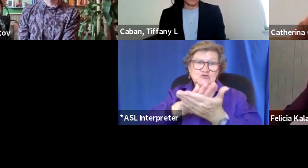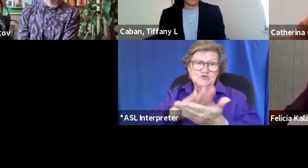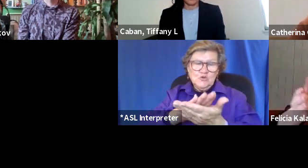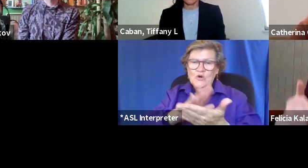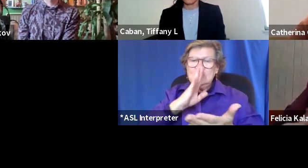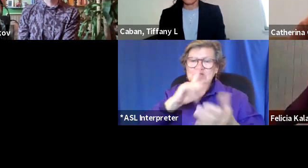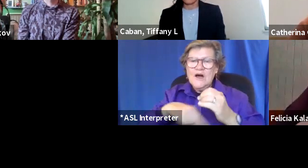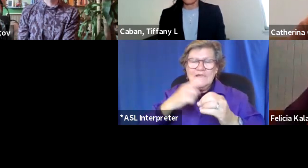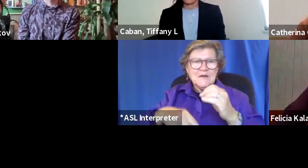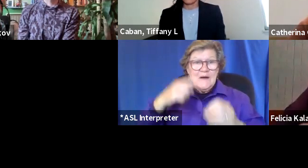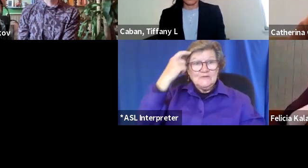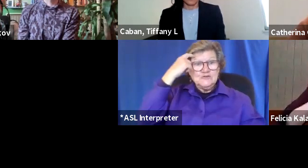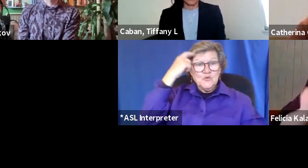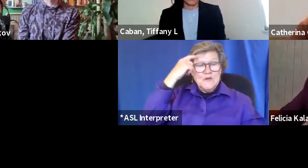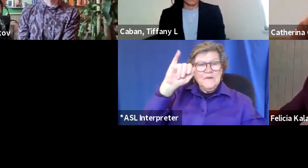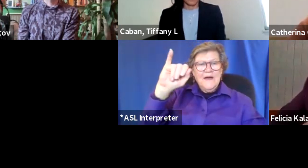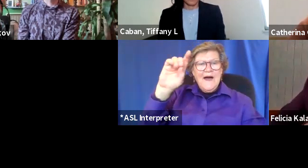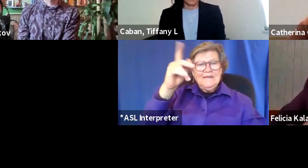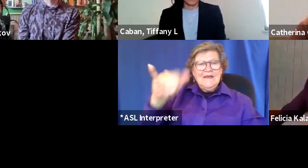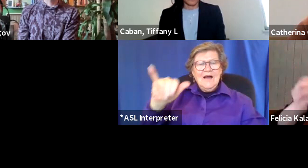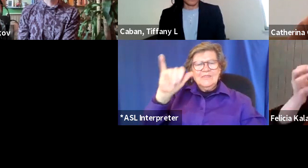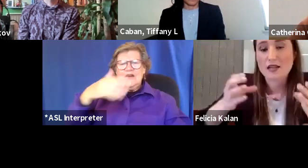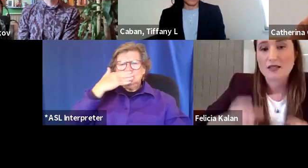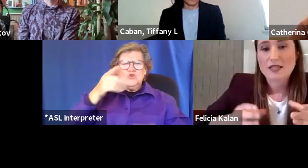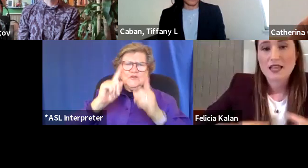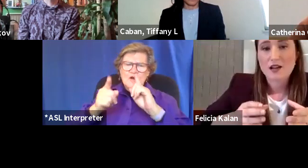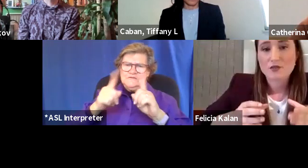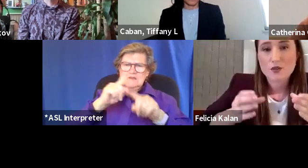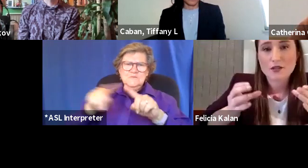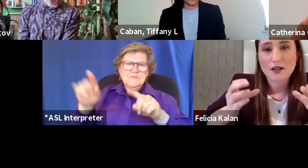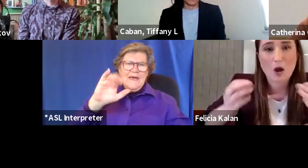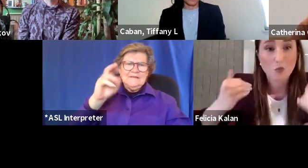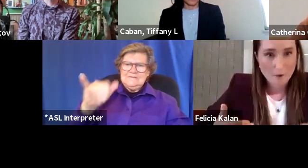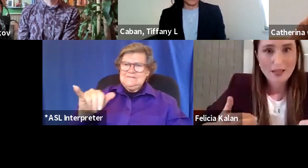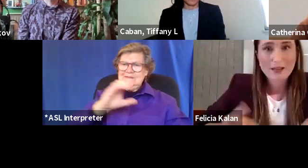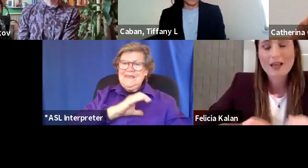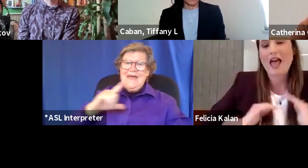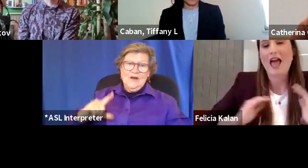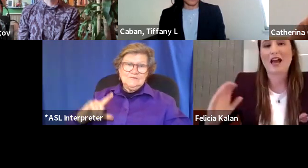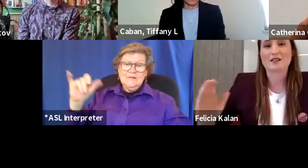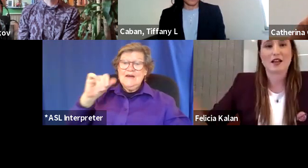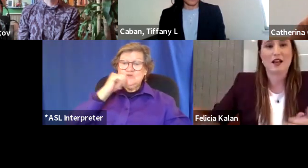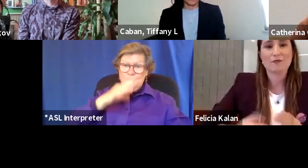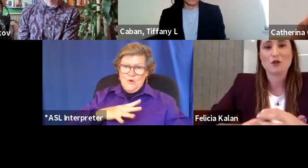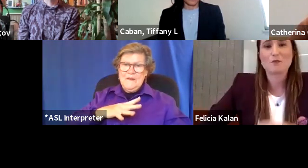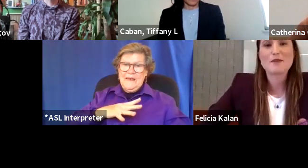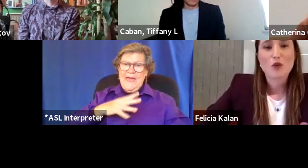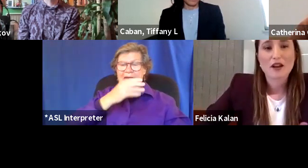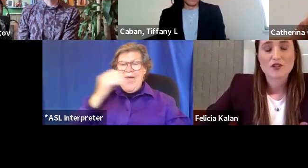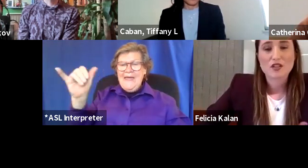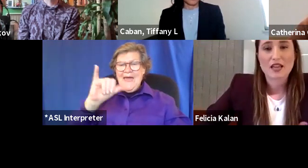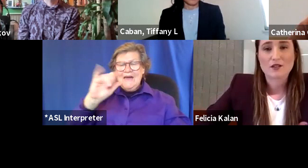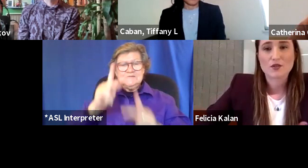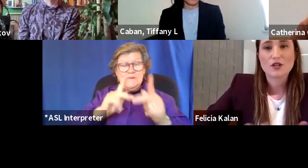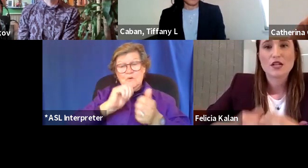ideology and some of the systems, okay, that's good conversation. But as a city council, a woman, and as you know, people